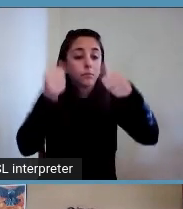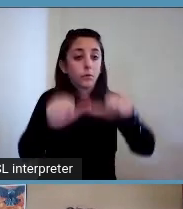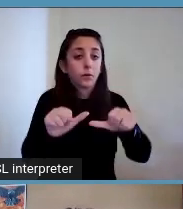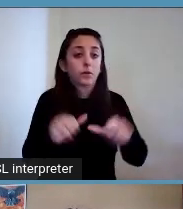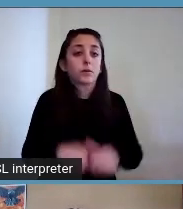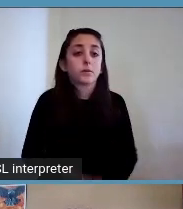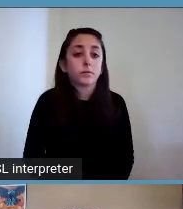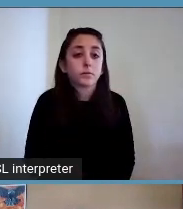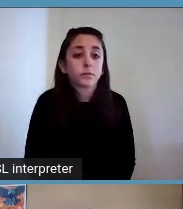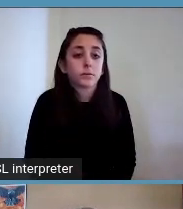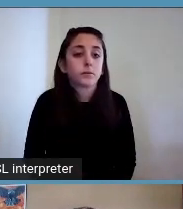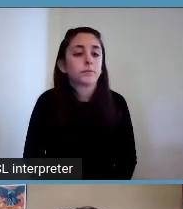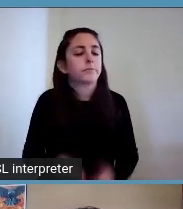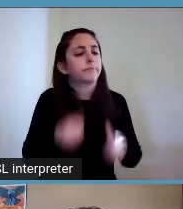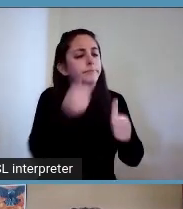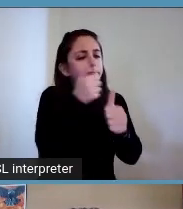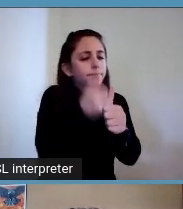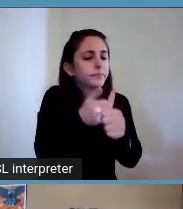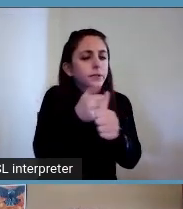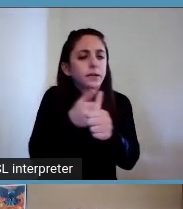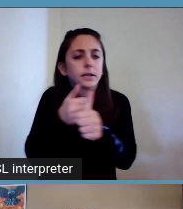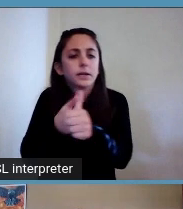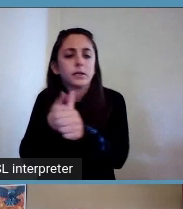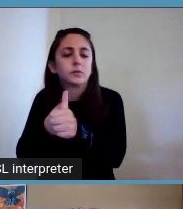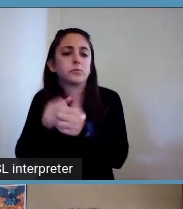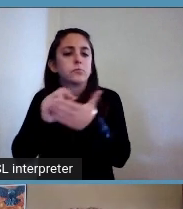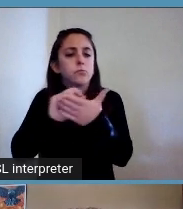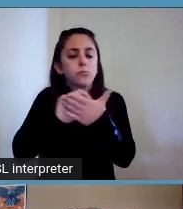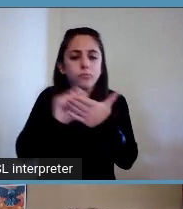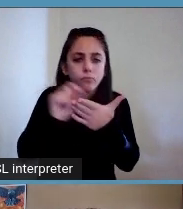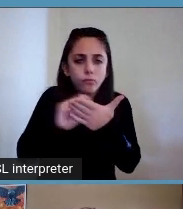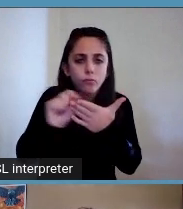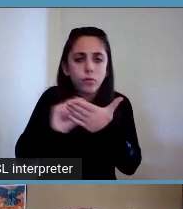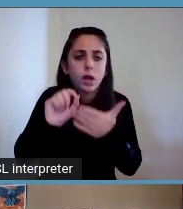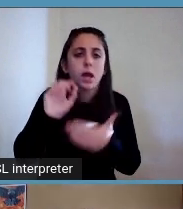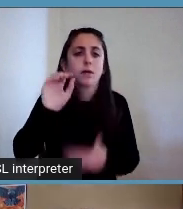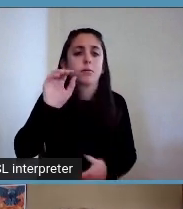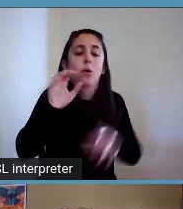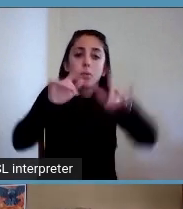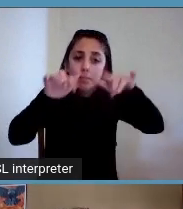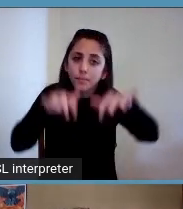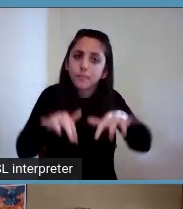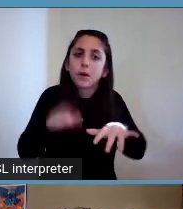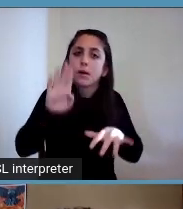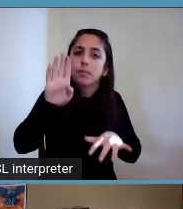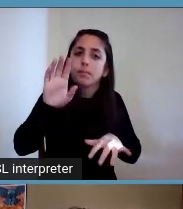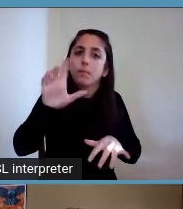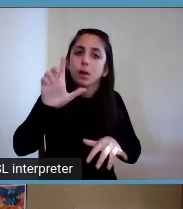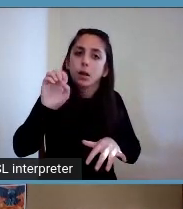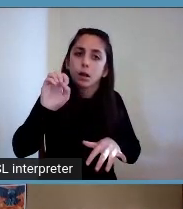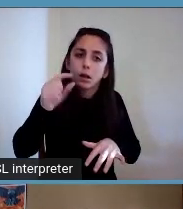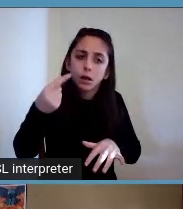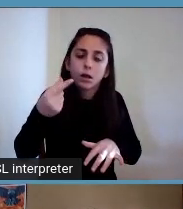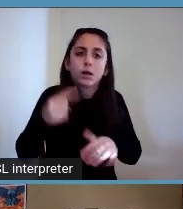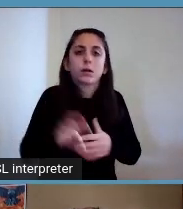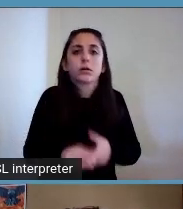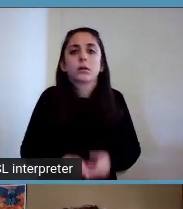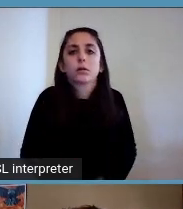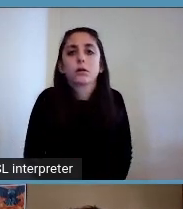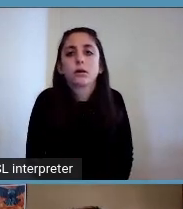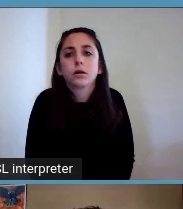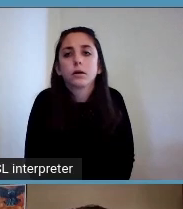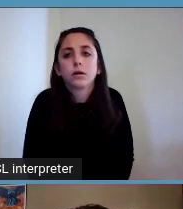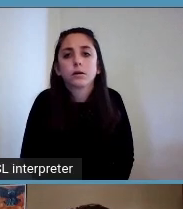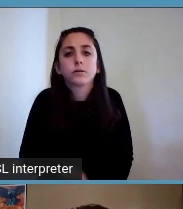blog, and we each have our own day to post. So this is a picture of a male American kestrel, so a small